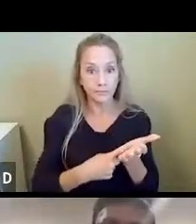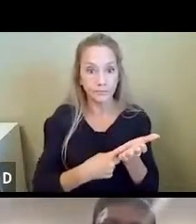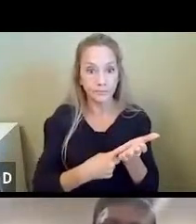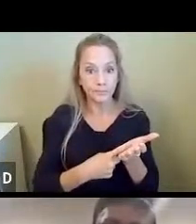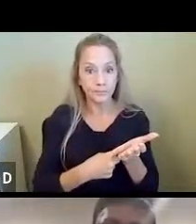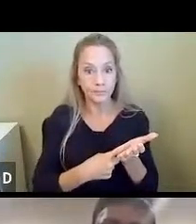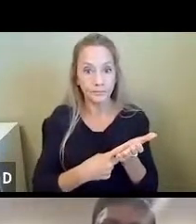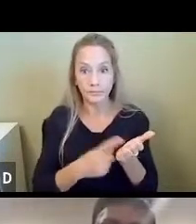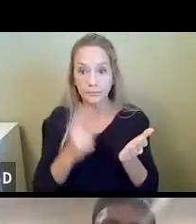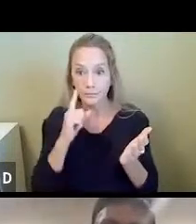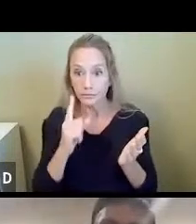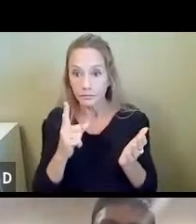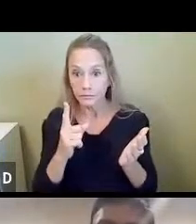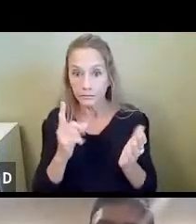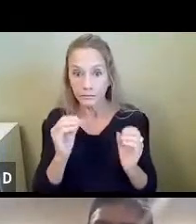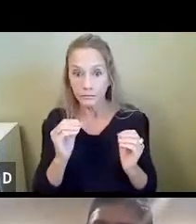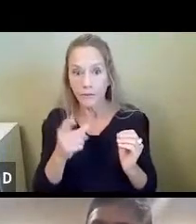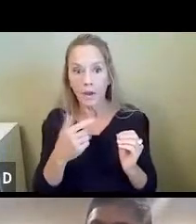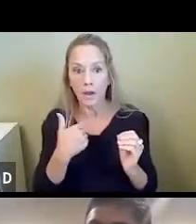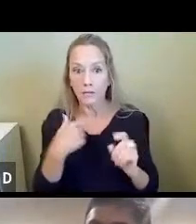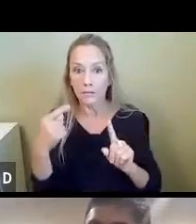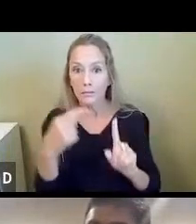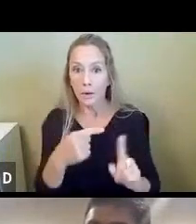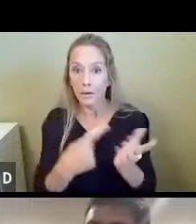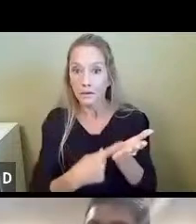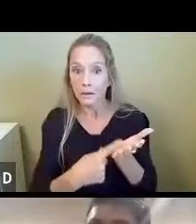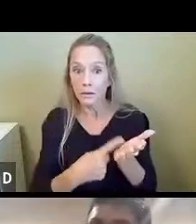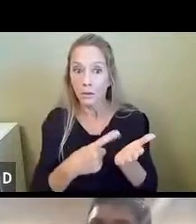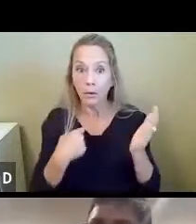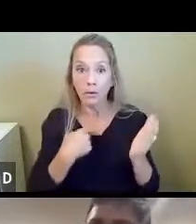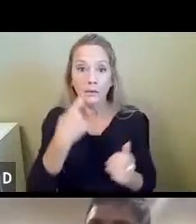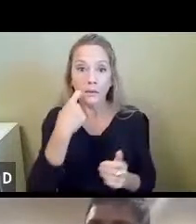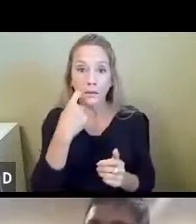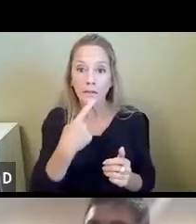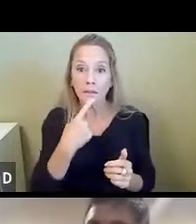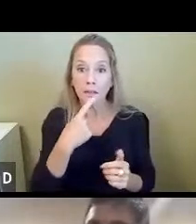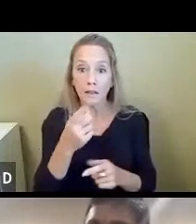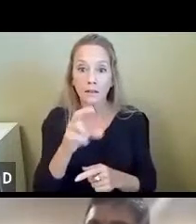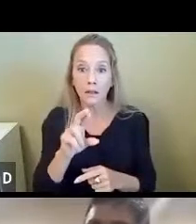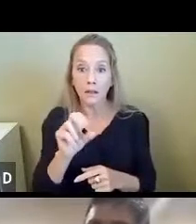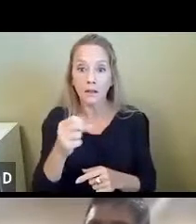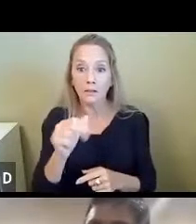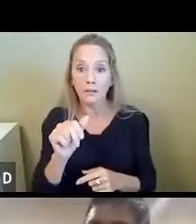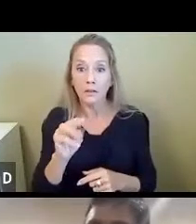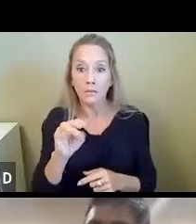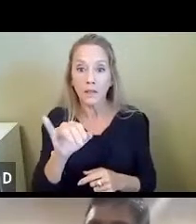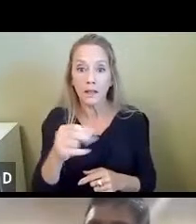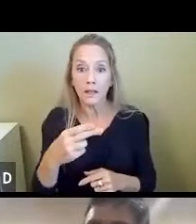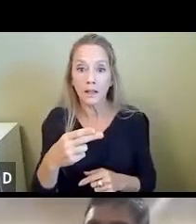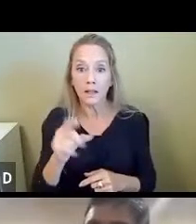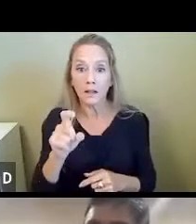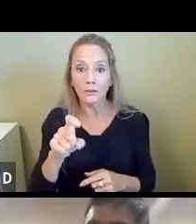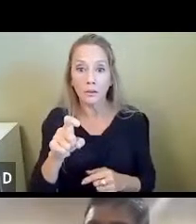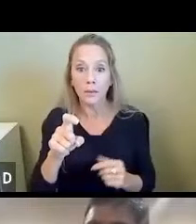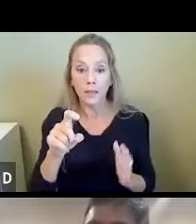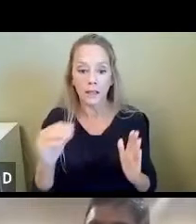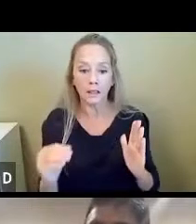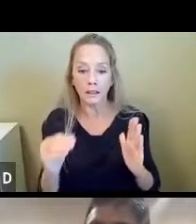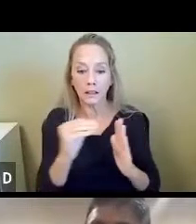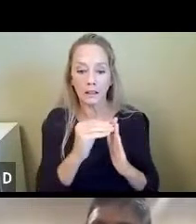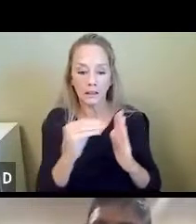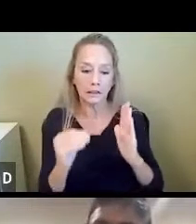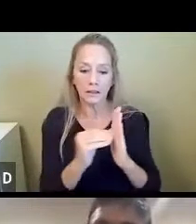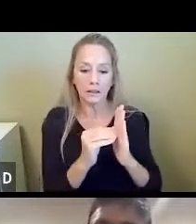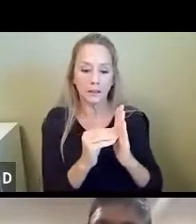If not, I have one discussion. Make sure that what we just said for Dr. Shumi would be second right after the. that would